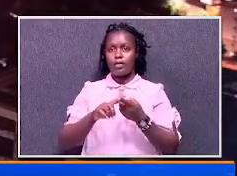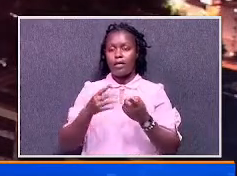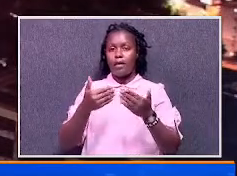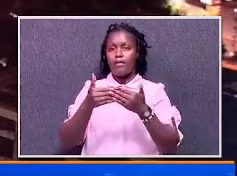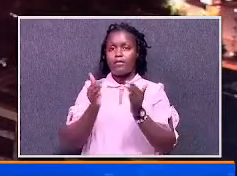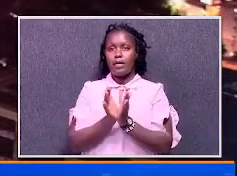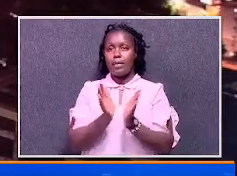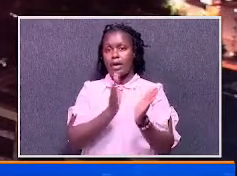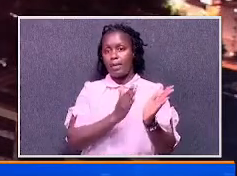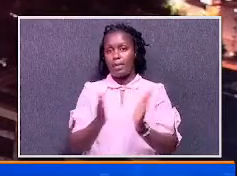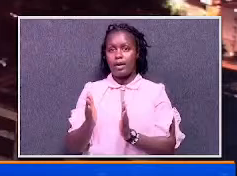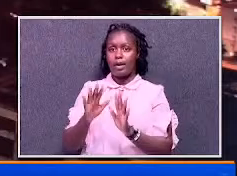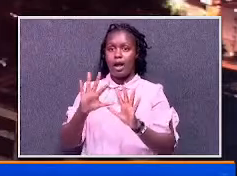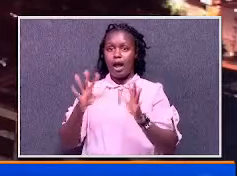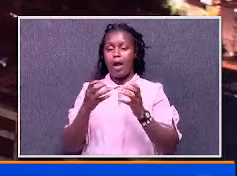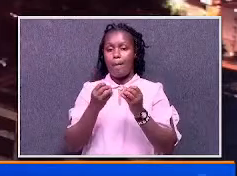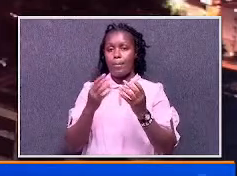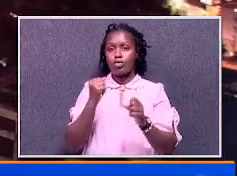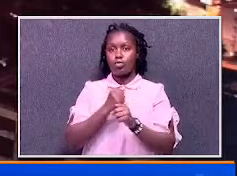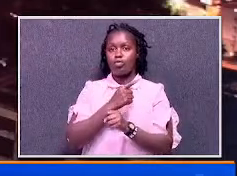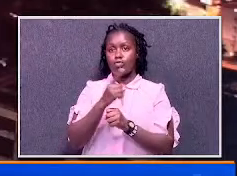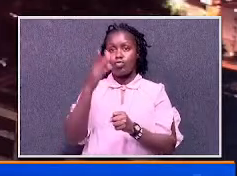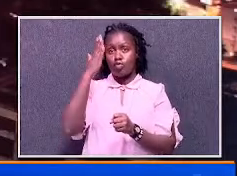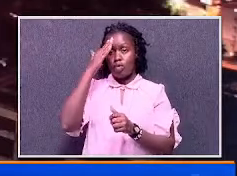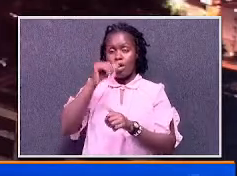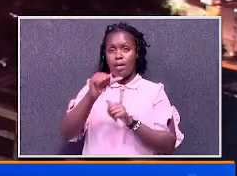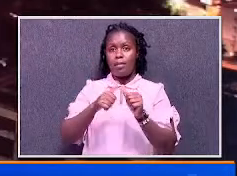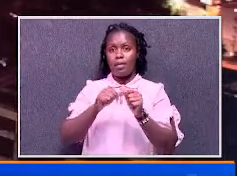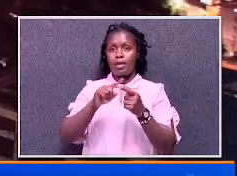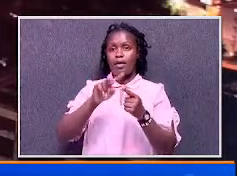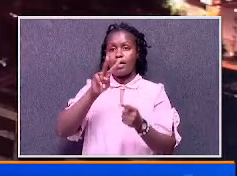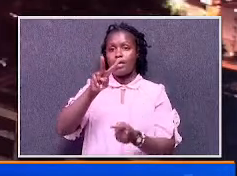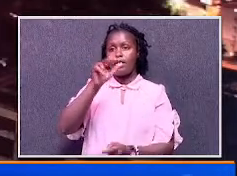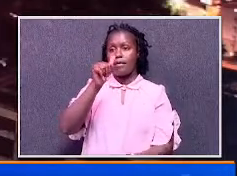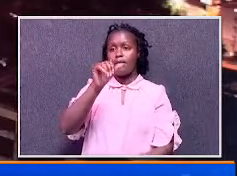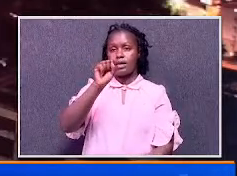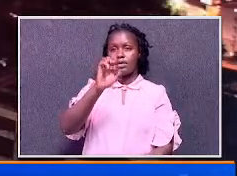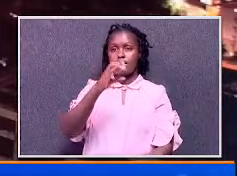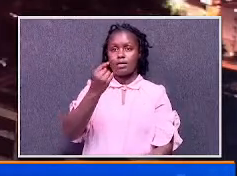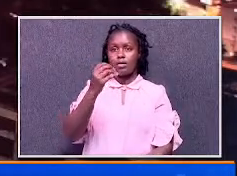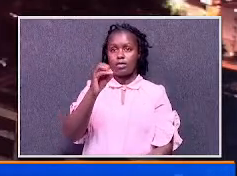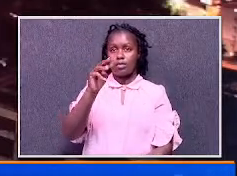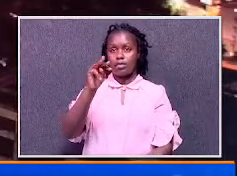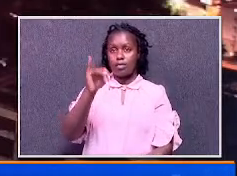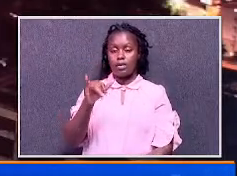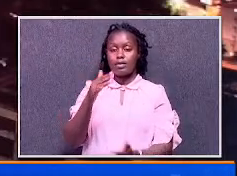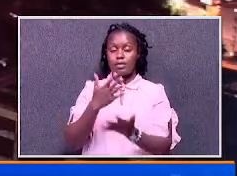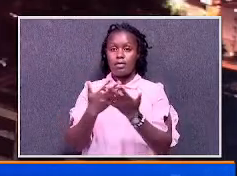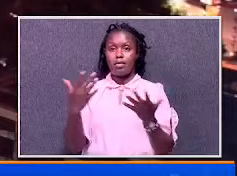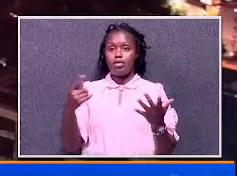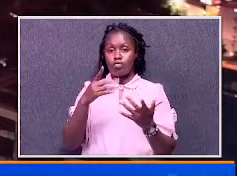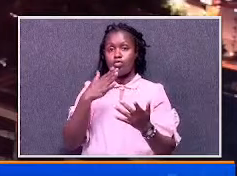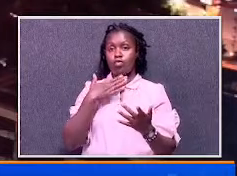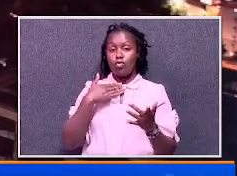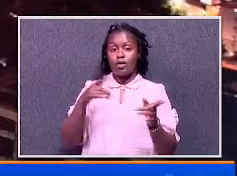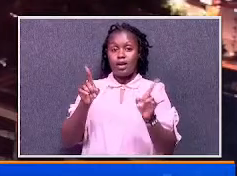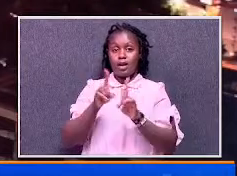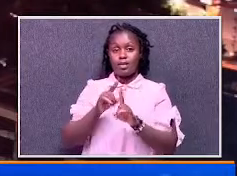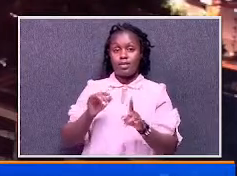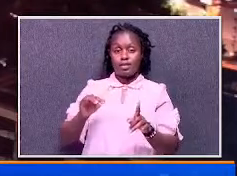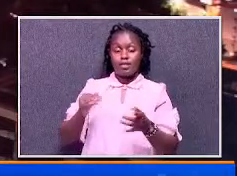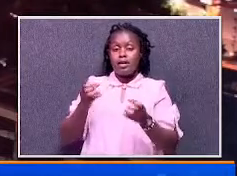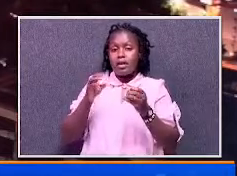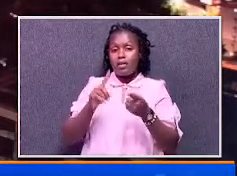family planning. So how much do you know about vasectomy? Is it something you would consider for yourself, or if you're a woman, will you